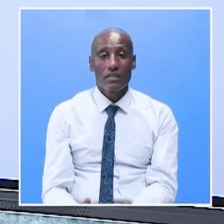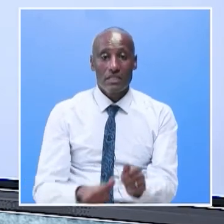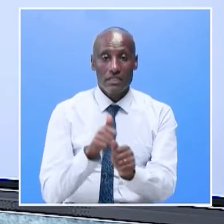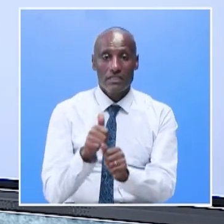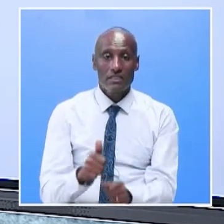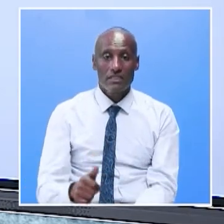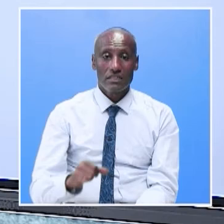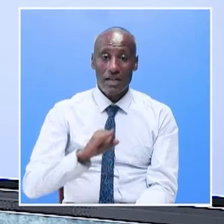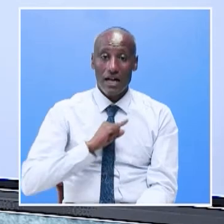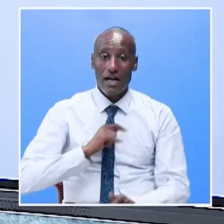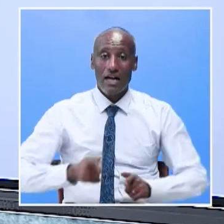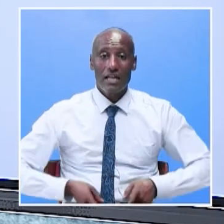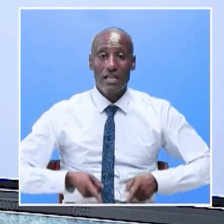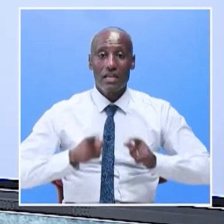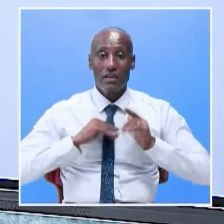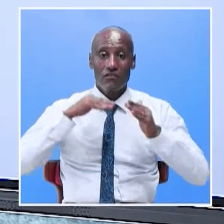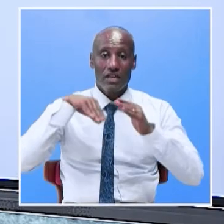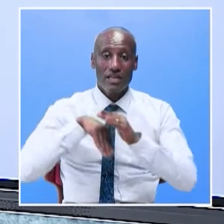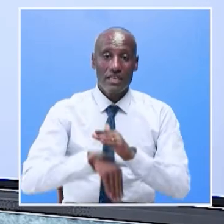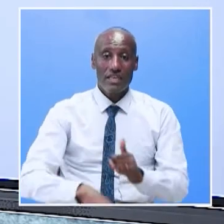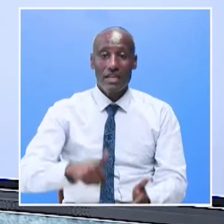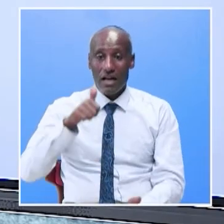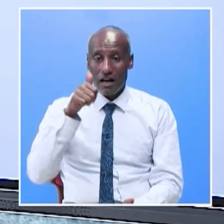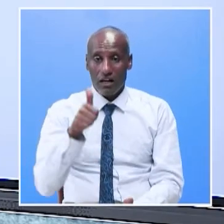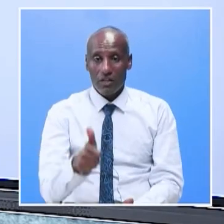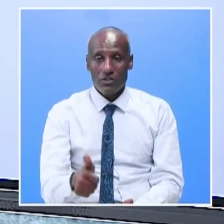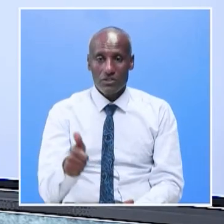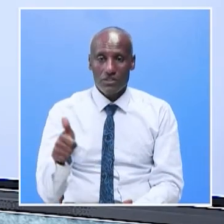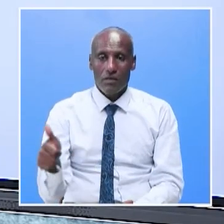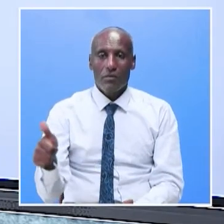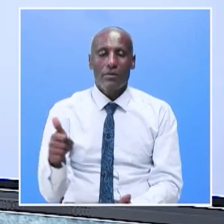is, I live in where?